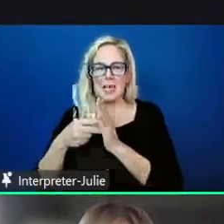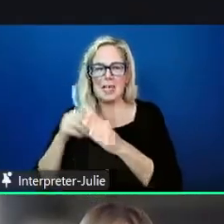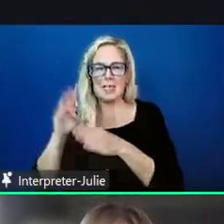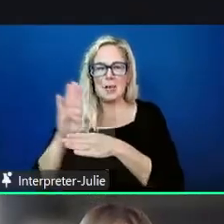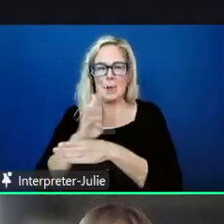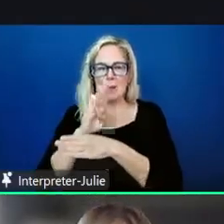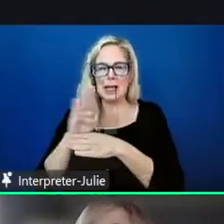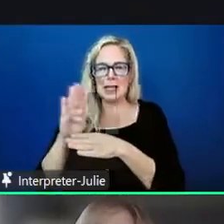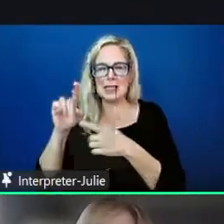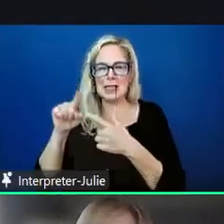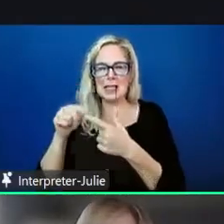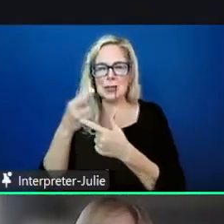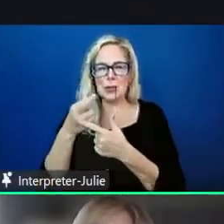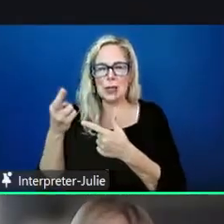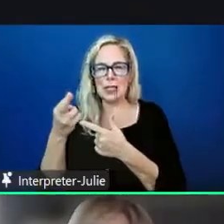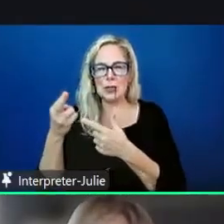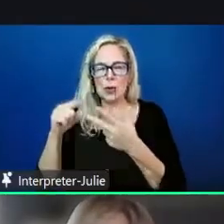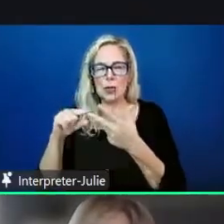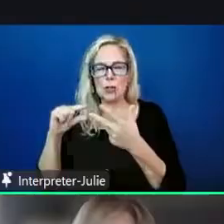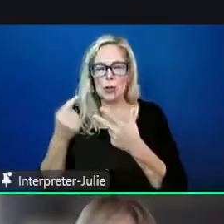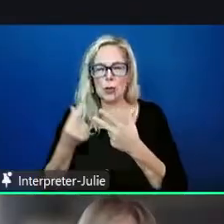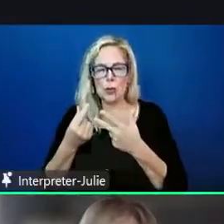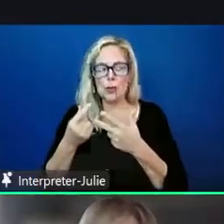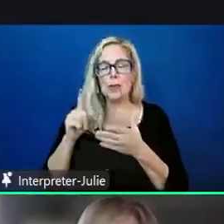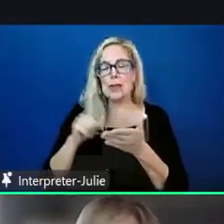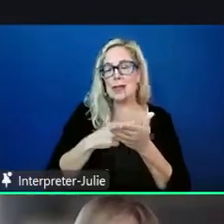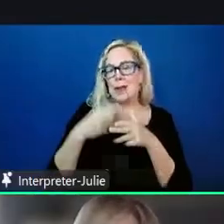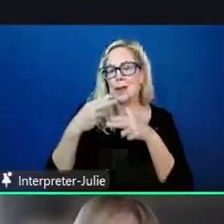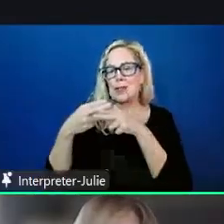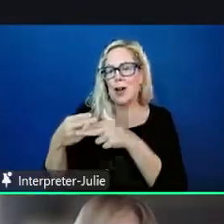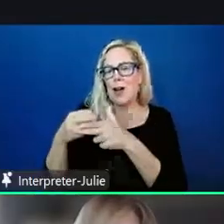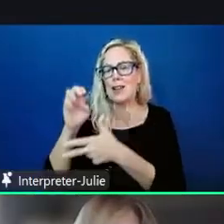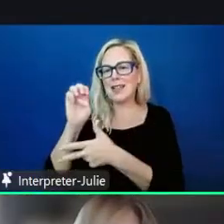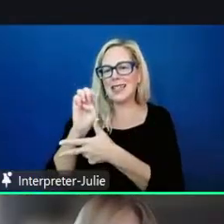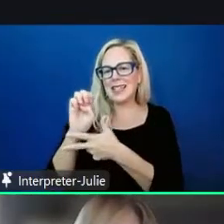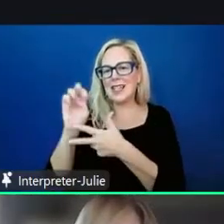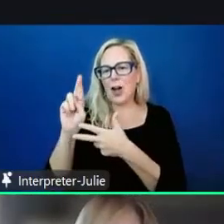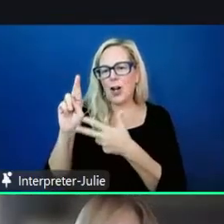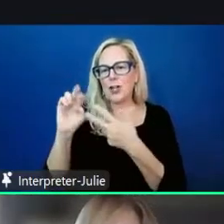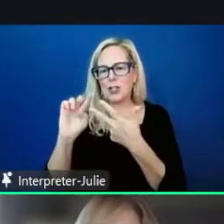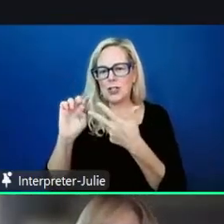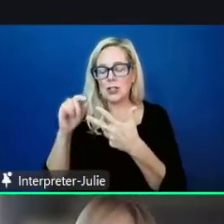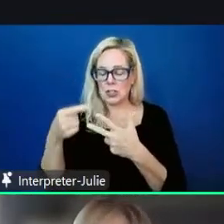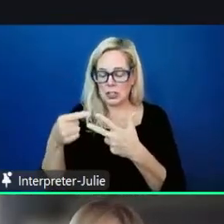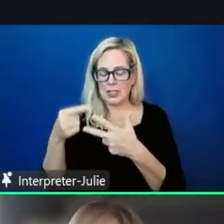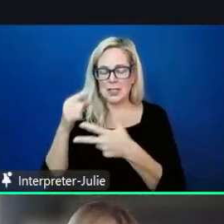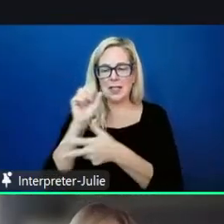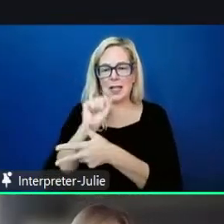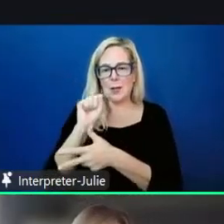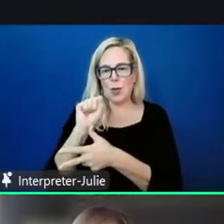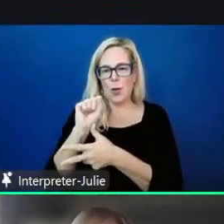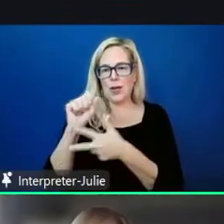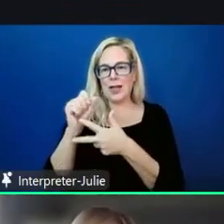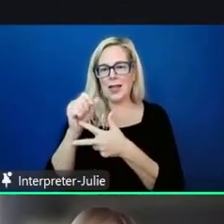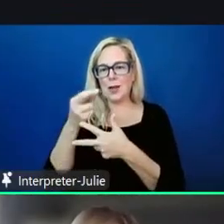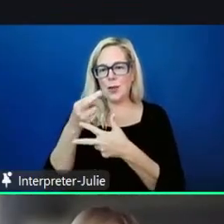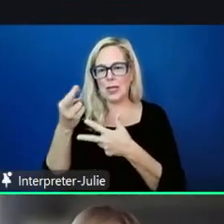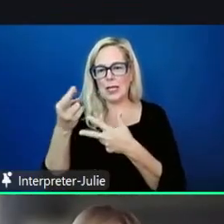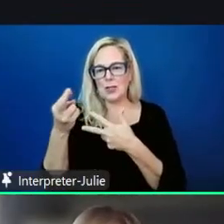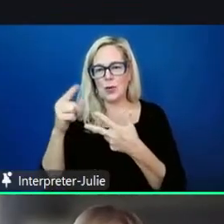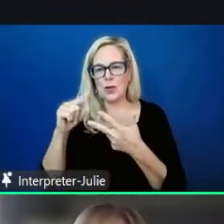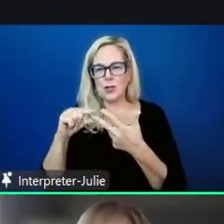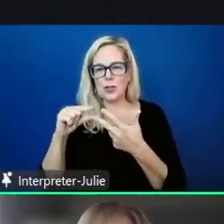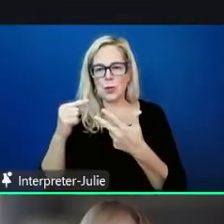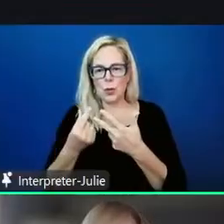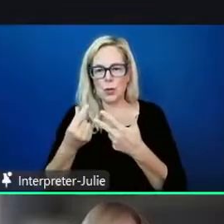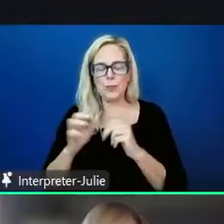you maybe know them as ERGs, Employee Resource Groups. A little bit before I begin about our